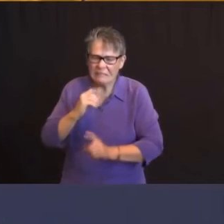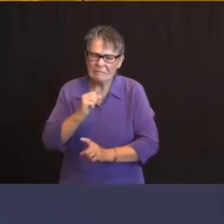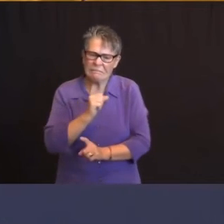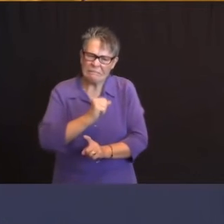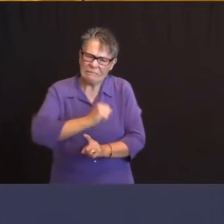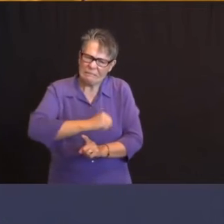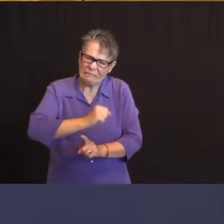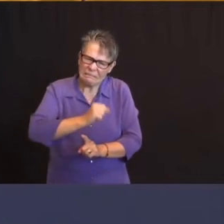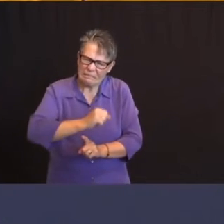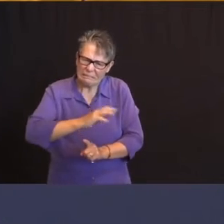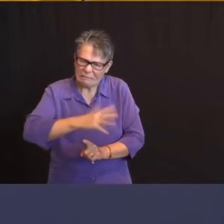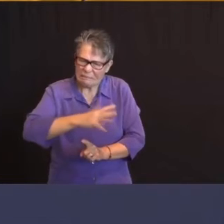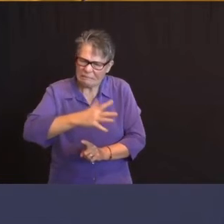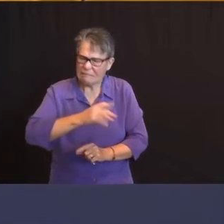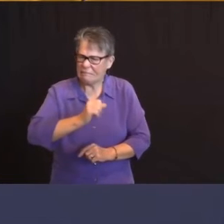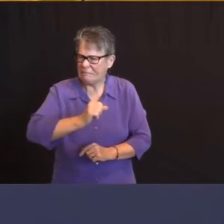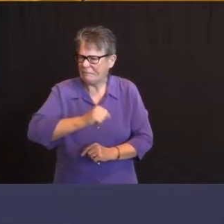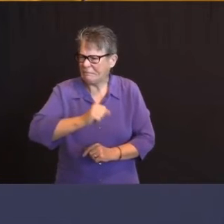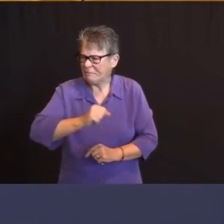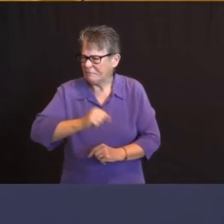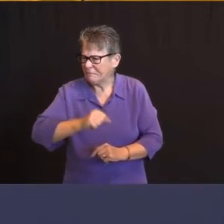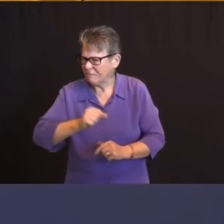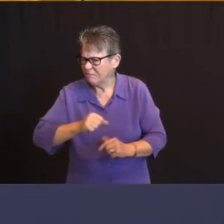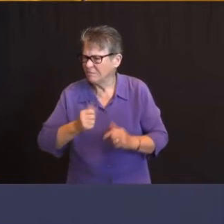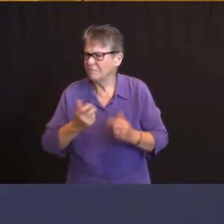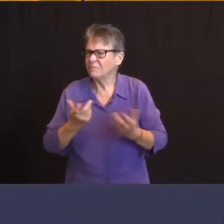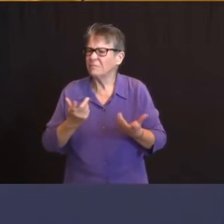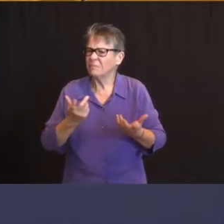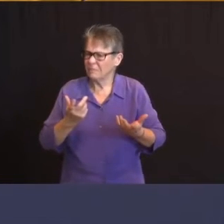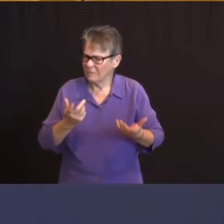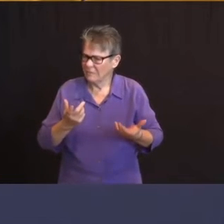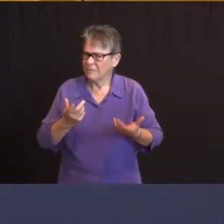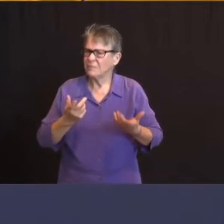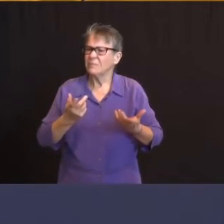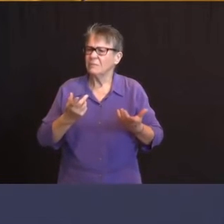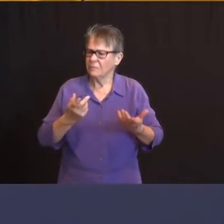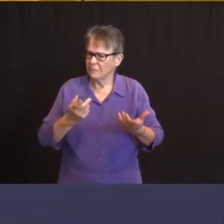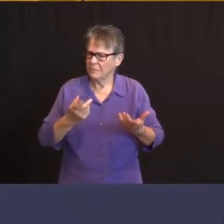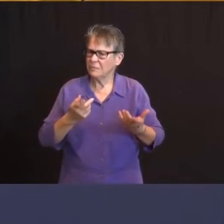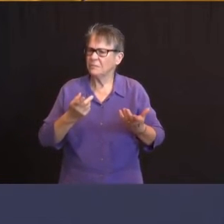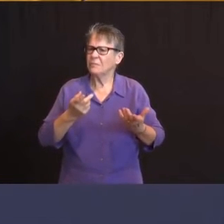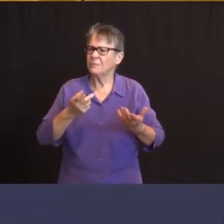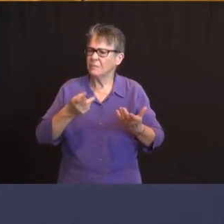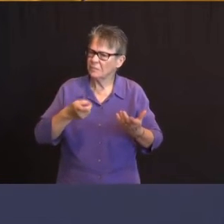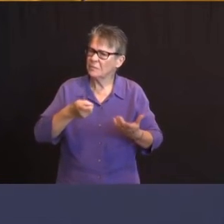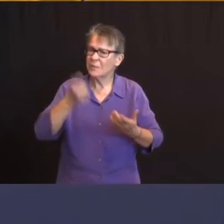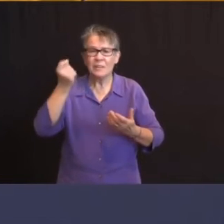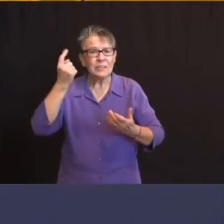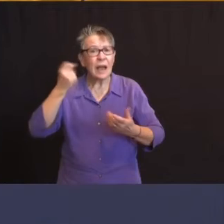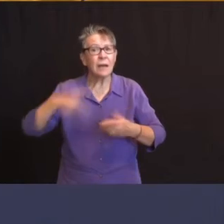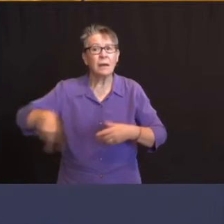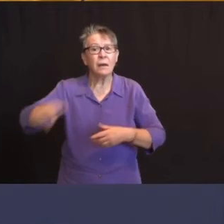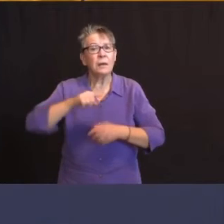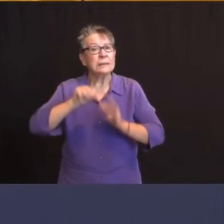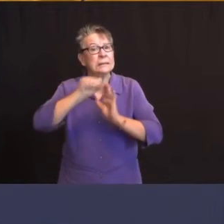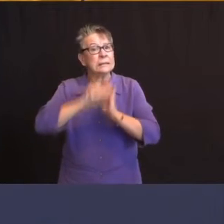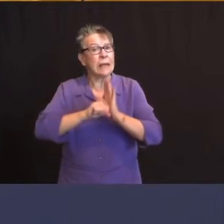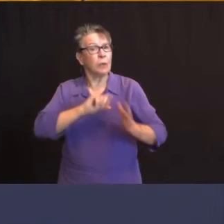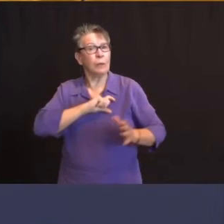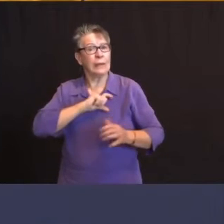a picture of health. I'm looking out at Sergeant Murray, and there's the folks with us every day here, yourself. I mean, but by the